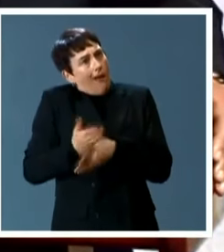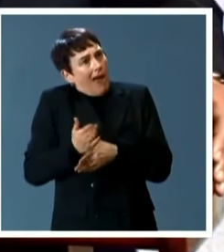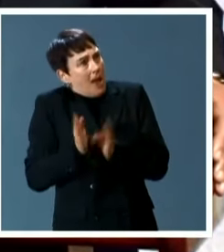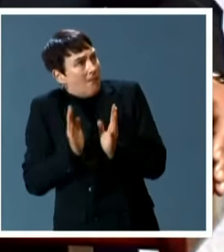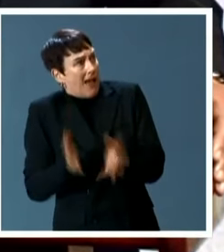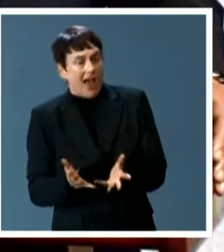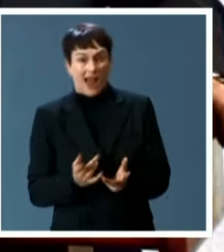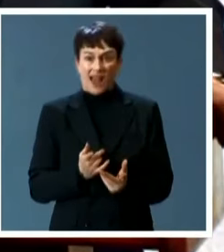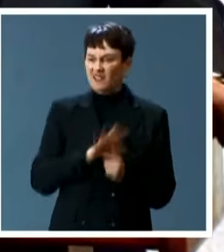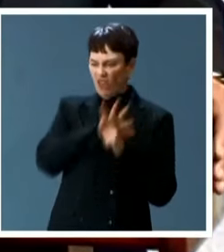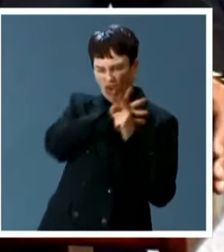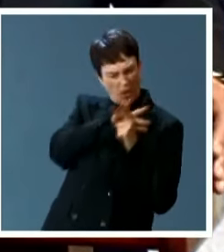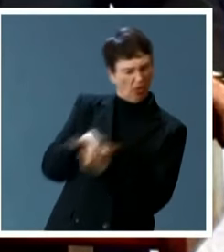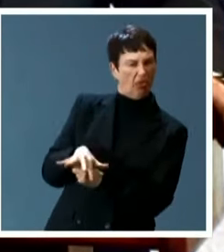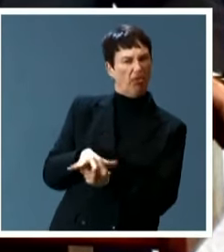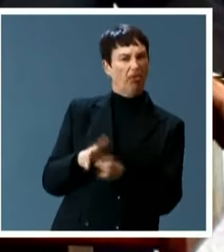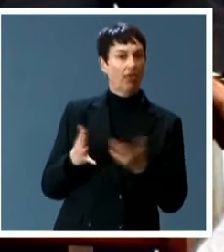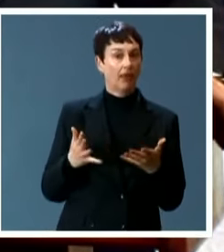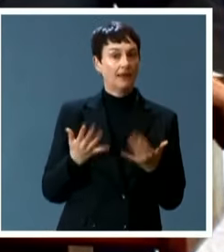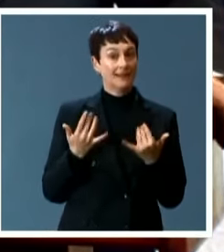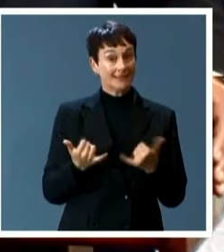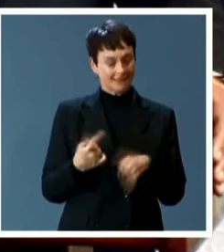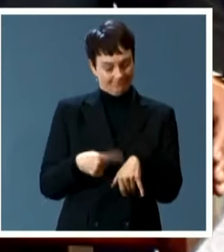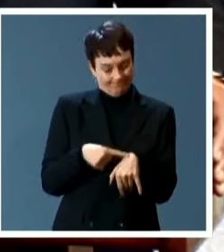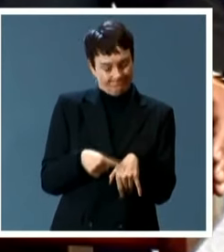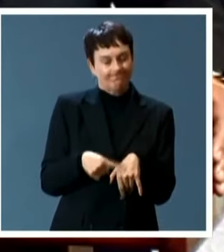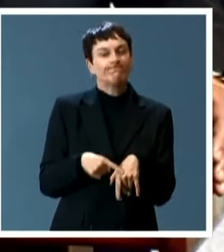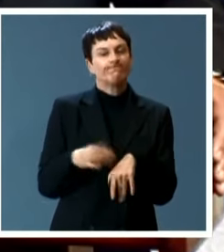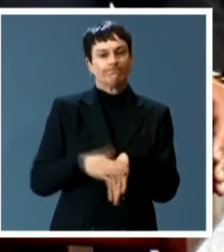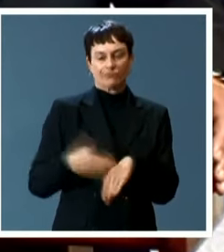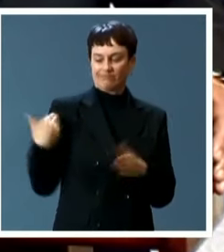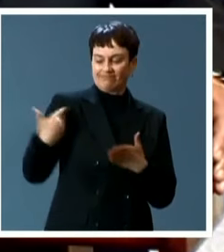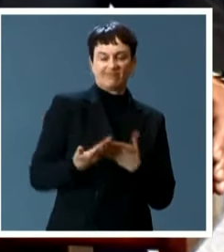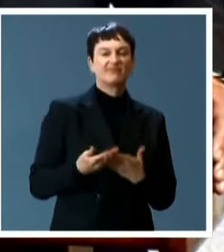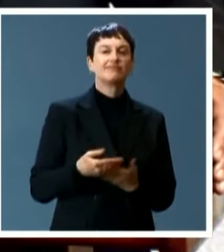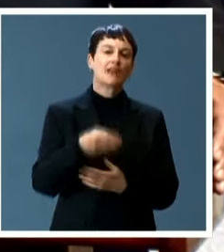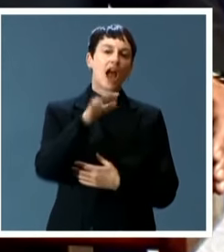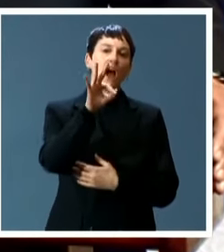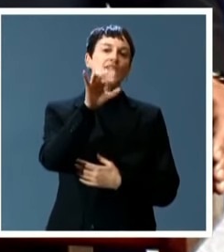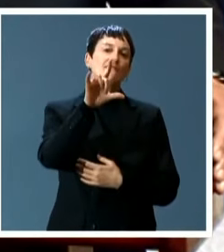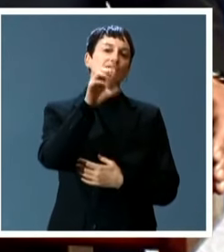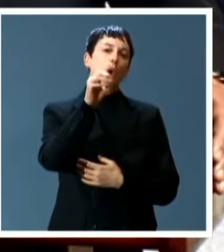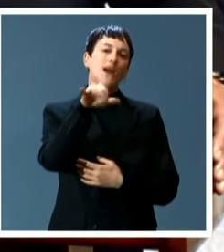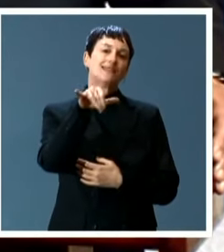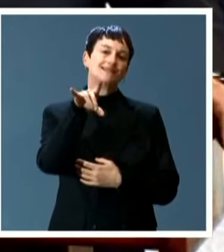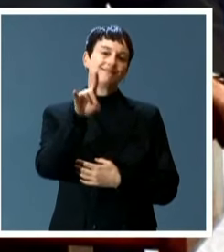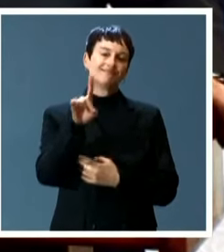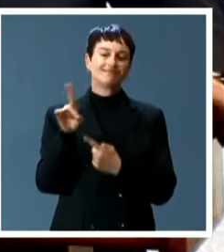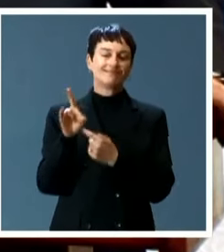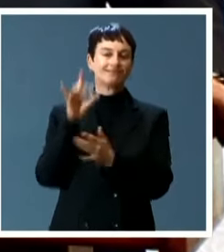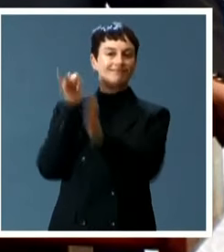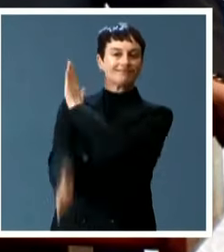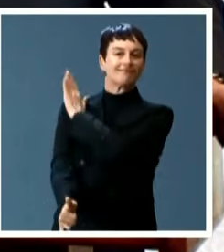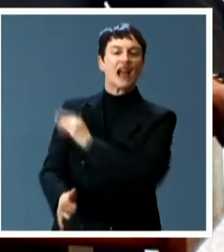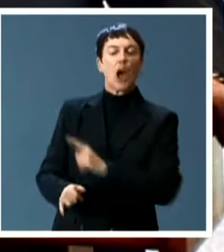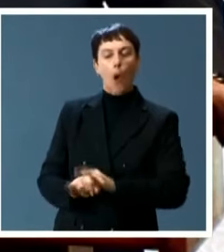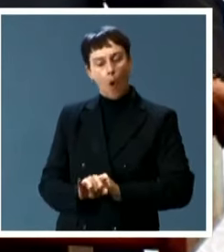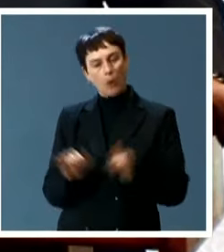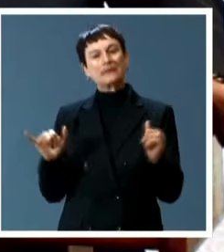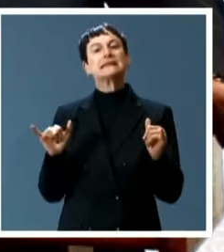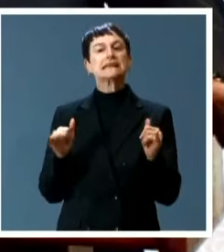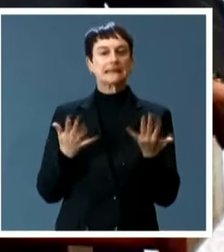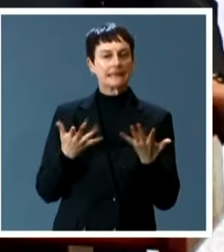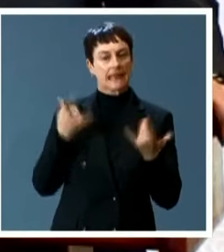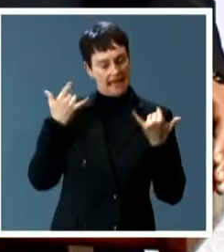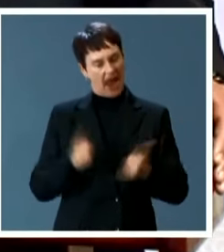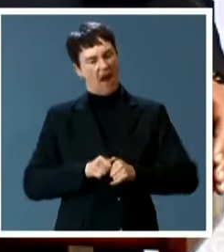anti-racist movement that has spread from the United States around the world in the aftermath of George Floyd's killing is one more sign that people have